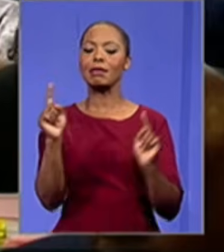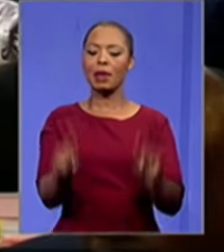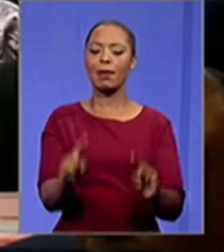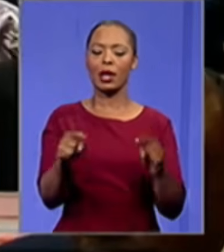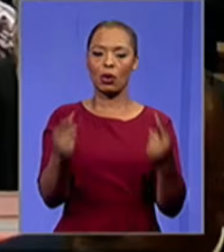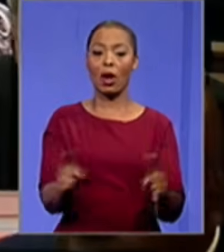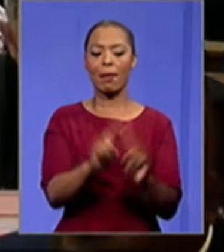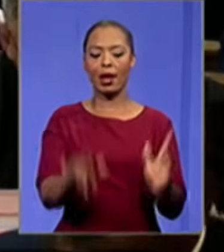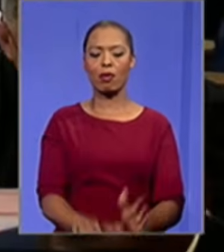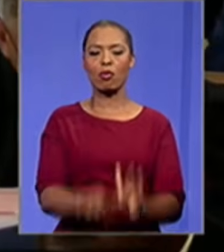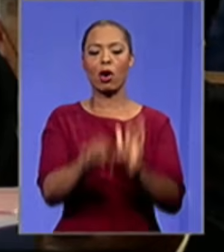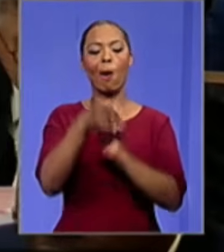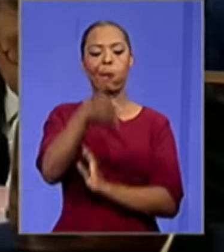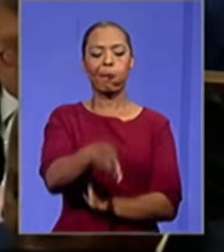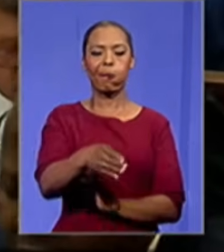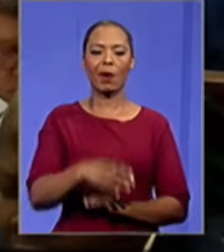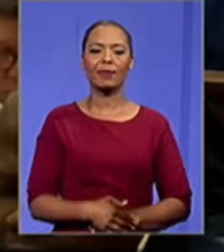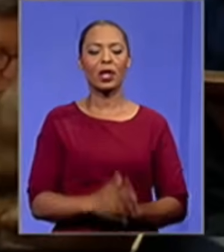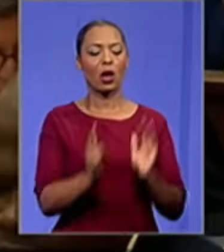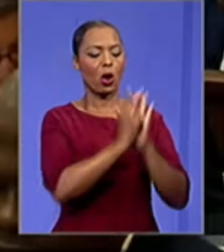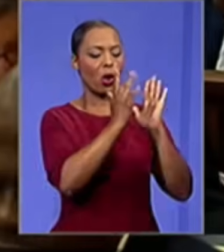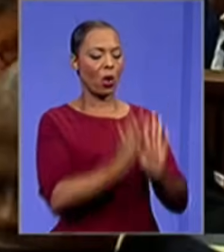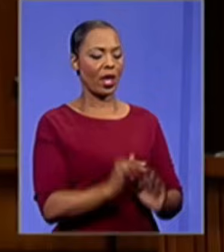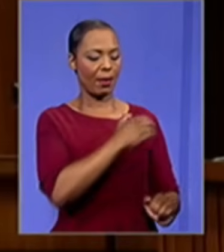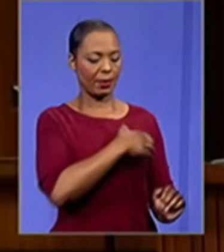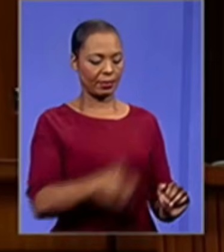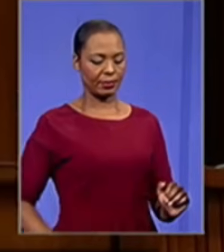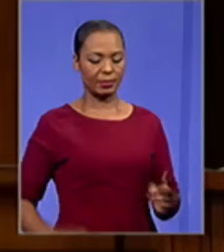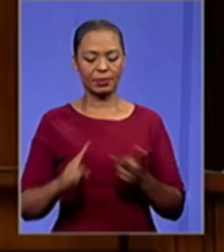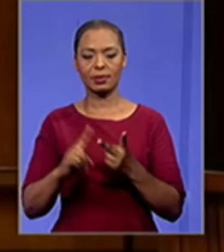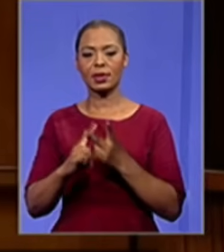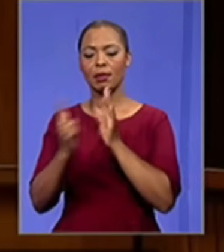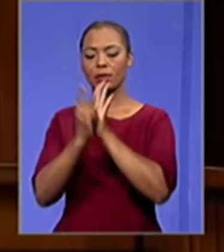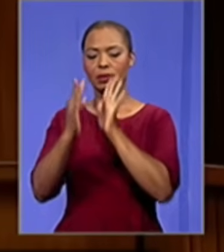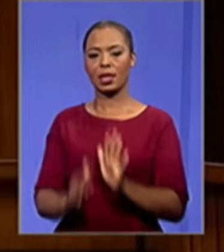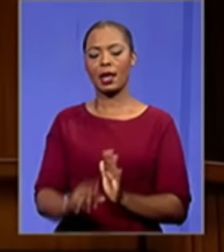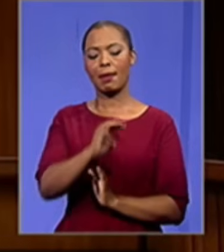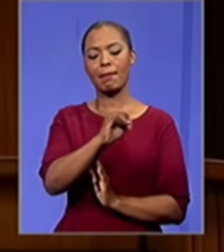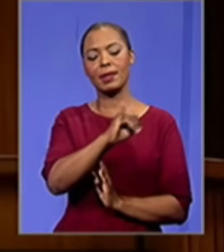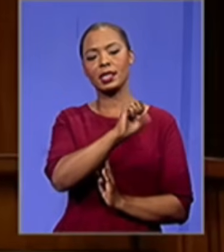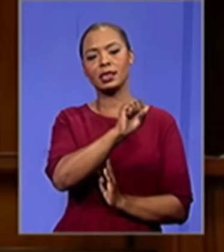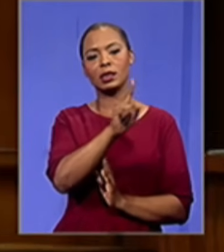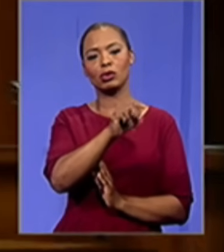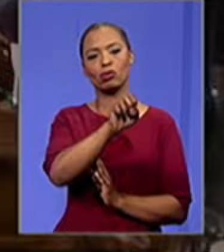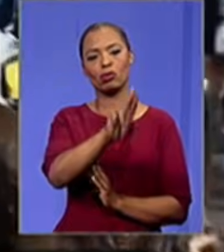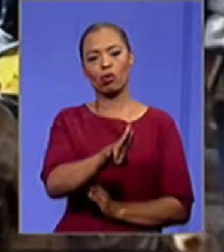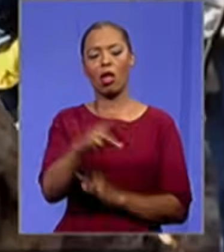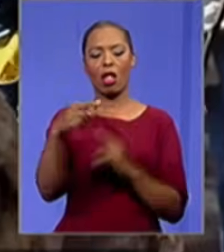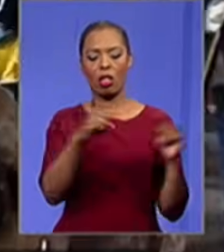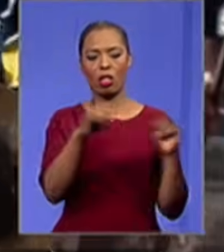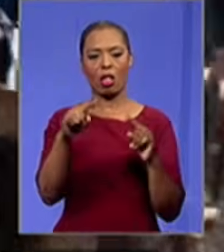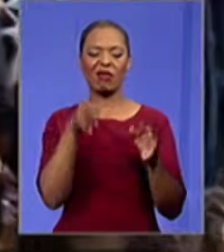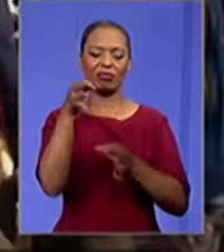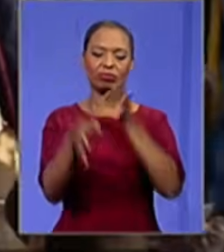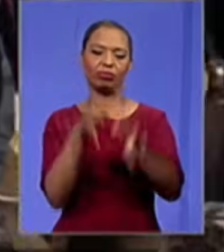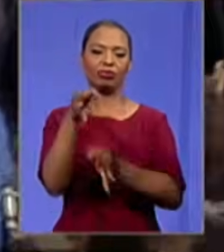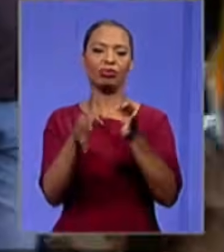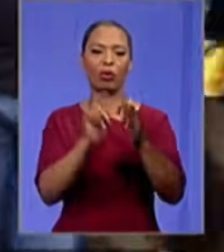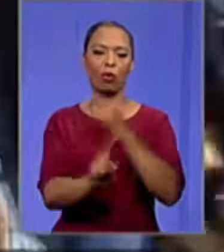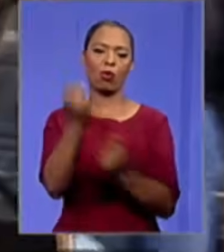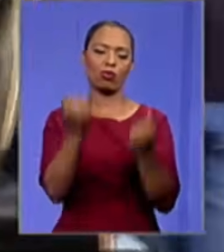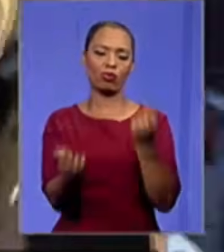Moeledi wa mopresidente Cyril Ramaphosa le wa kgosikgolo Misuzulu ka Zwelithini ba santse ba tlatlhagisa dingangisano tsa bona kwa